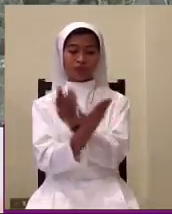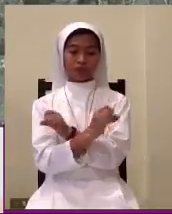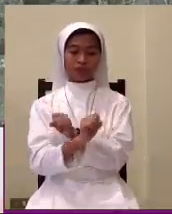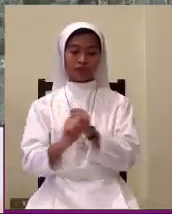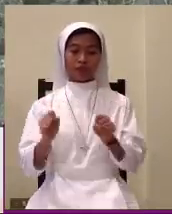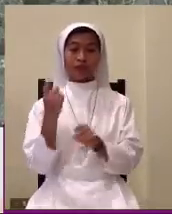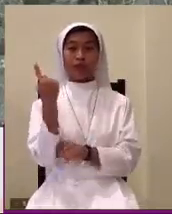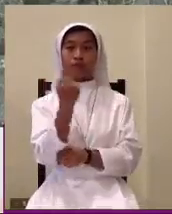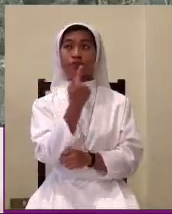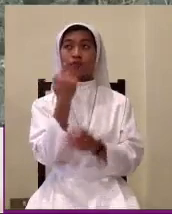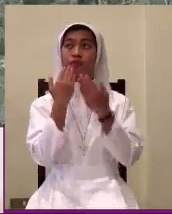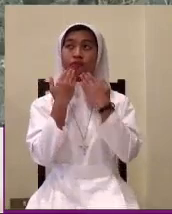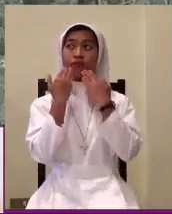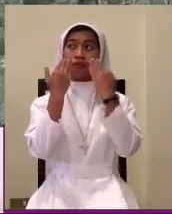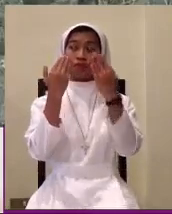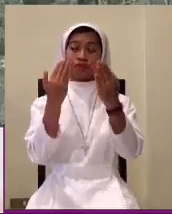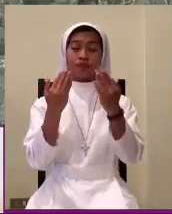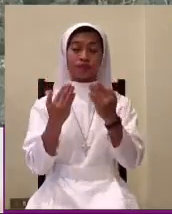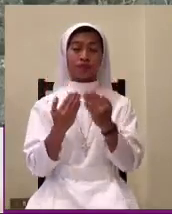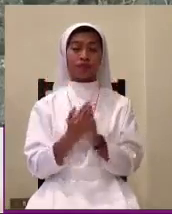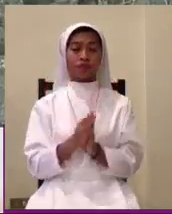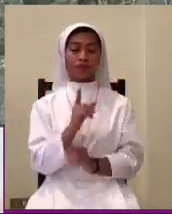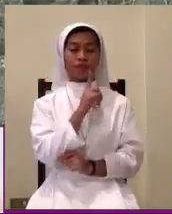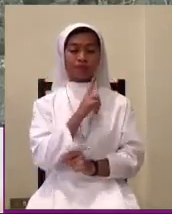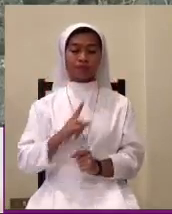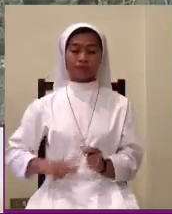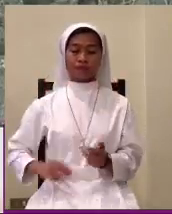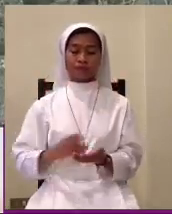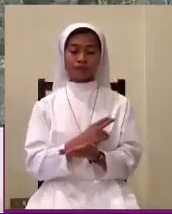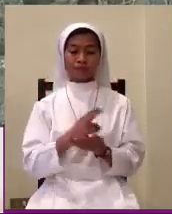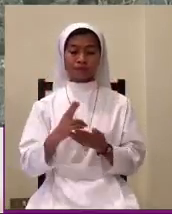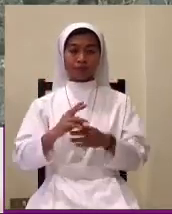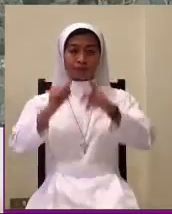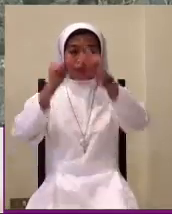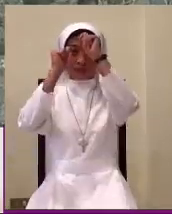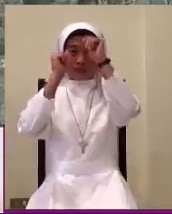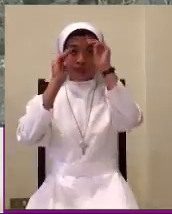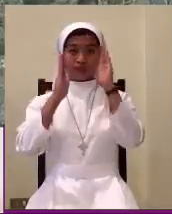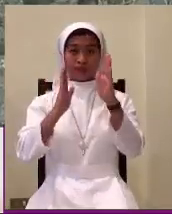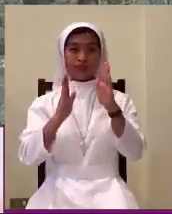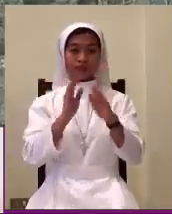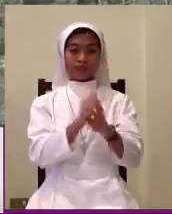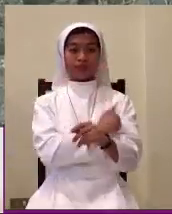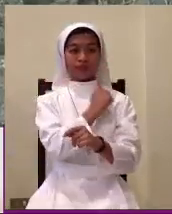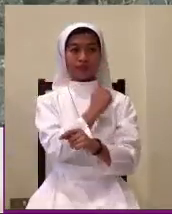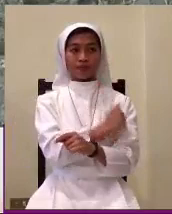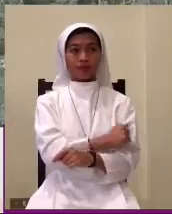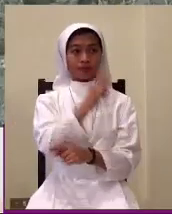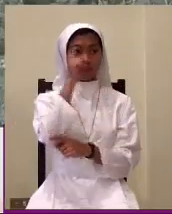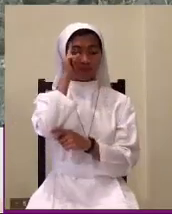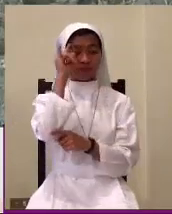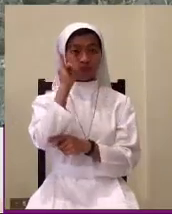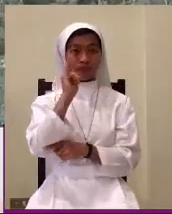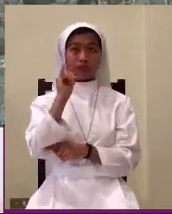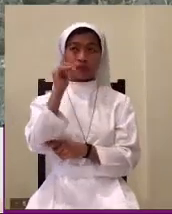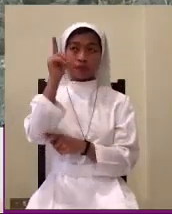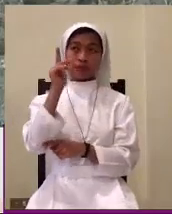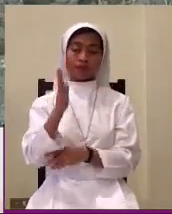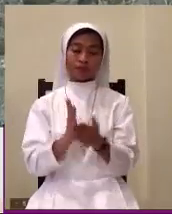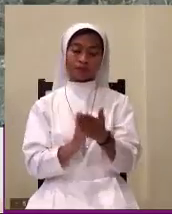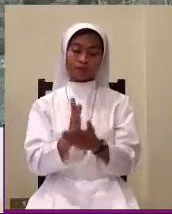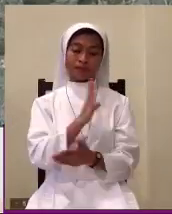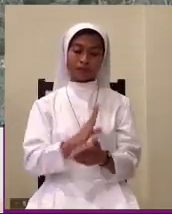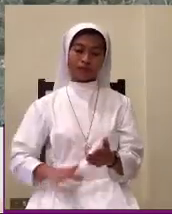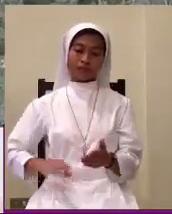and everywhere, to give you thanks, Lord, Holy Father, Almighty and Eternal God, through Christ our